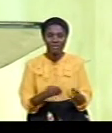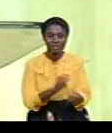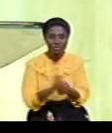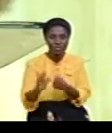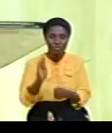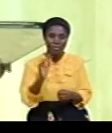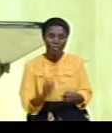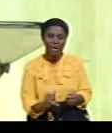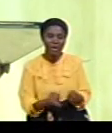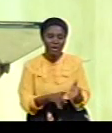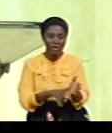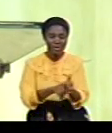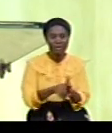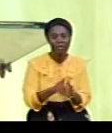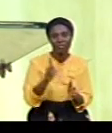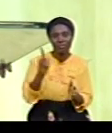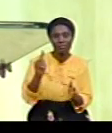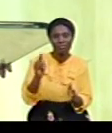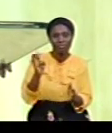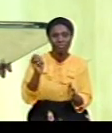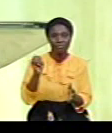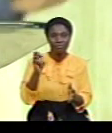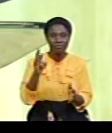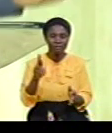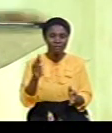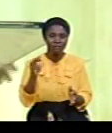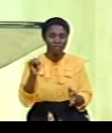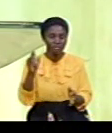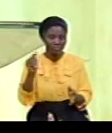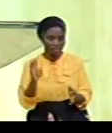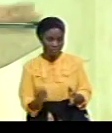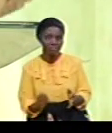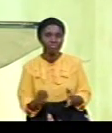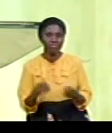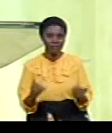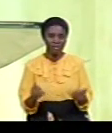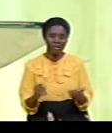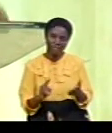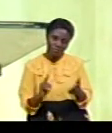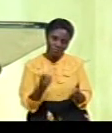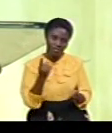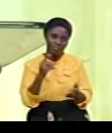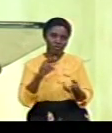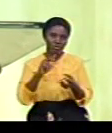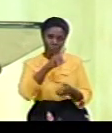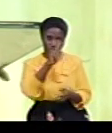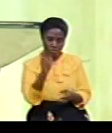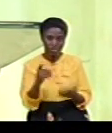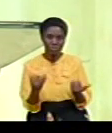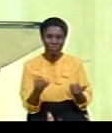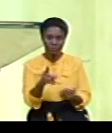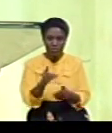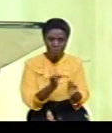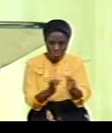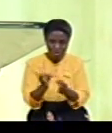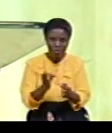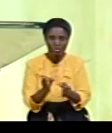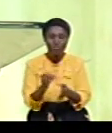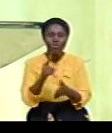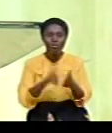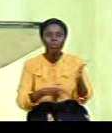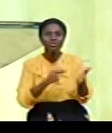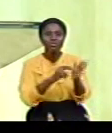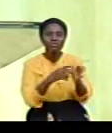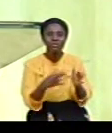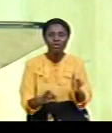wind will just blow it down. First question, let me come to the choir. Explain what loss means and its effect on the